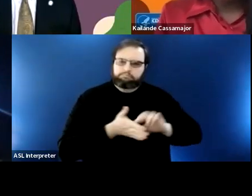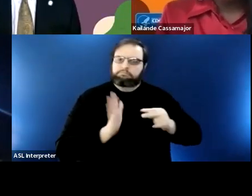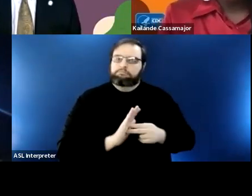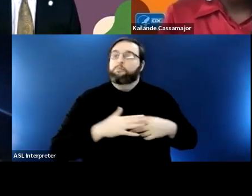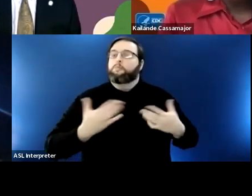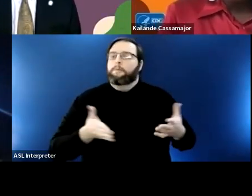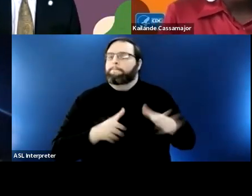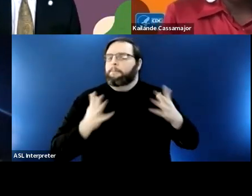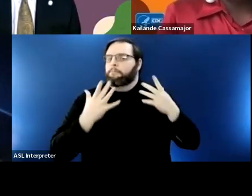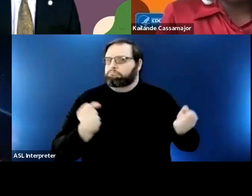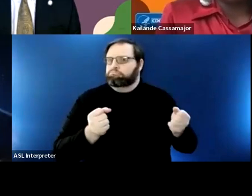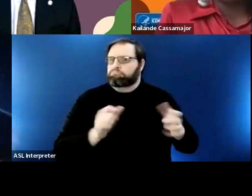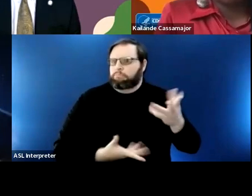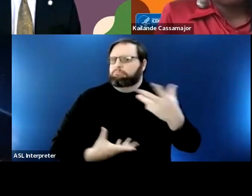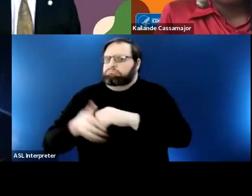health really is.